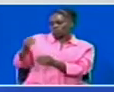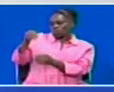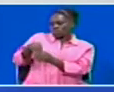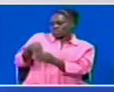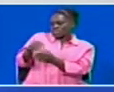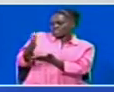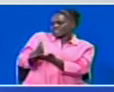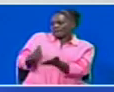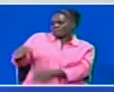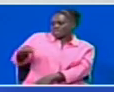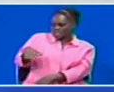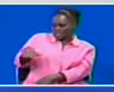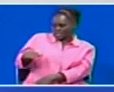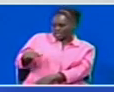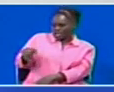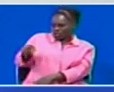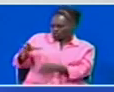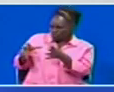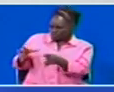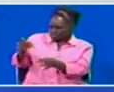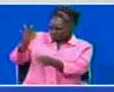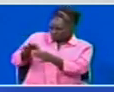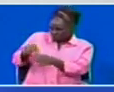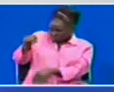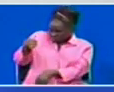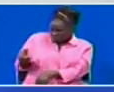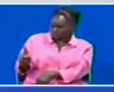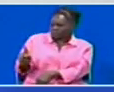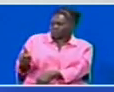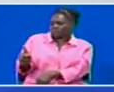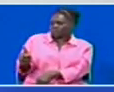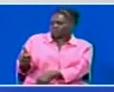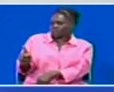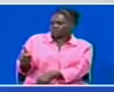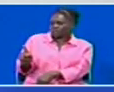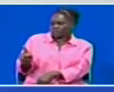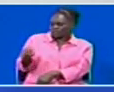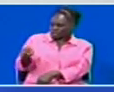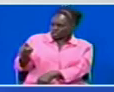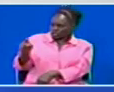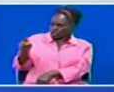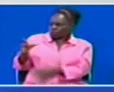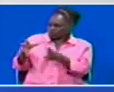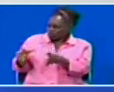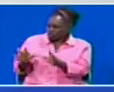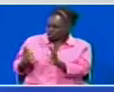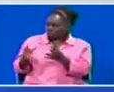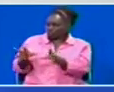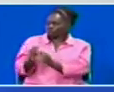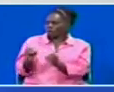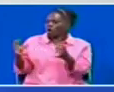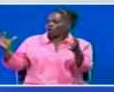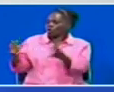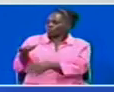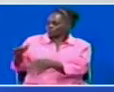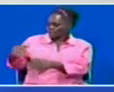a certain region, you are under pressure to vote for certain people. And whether those people are forcing you or not, the